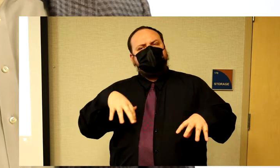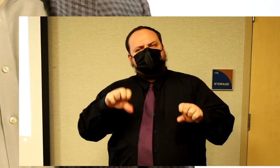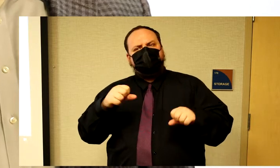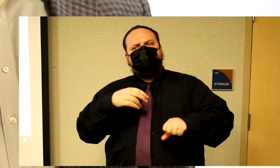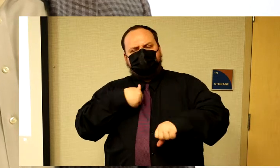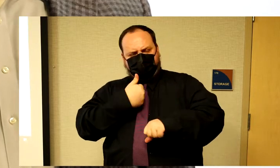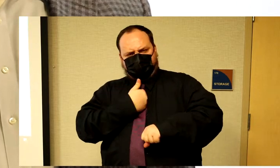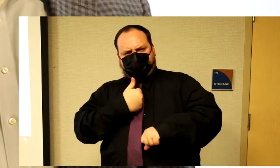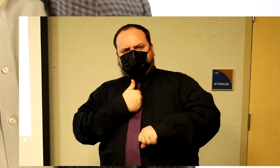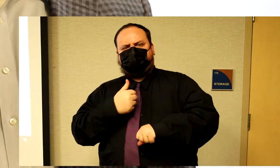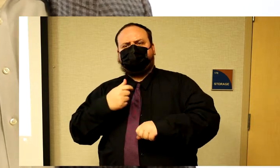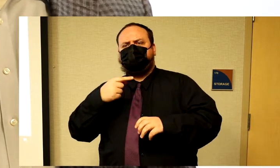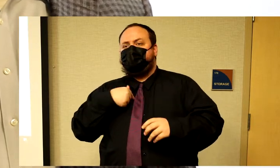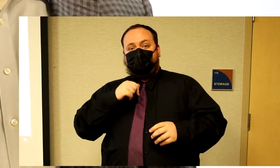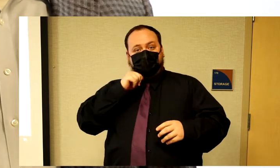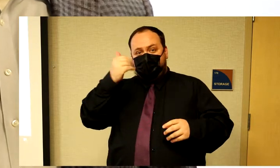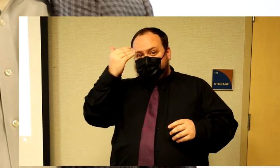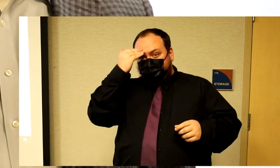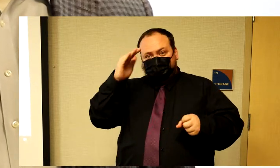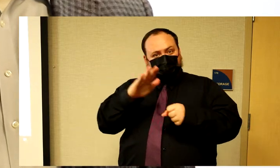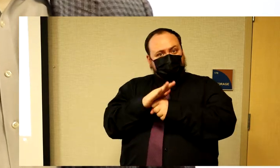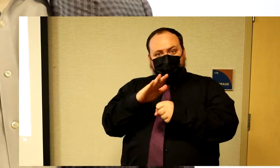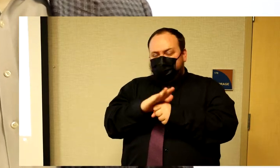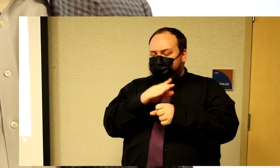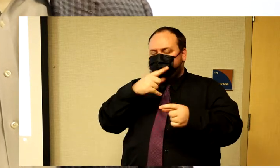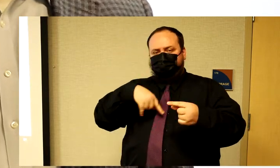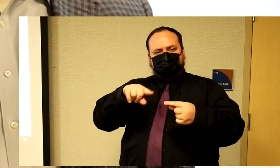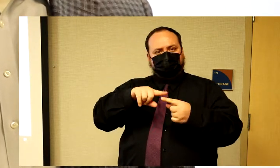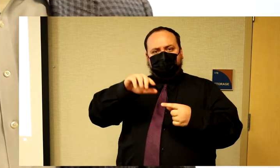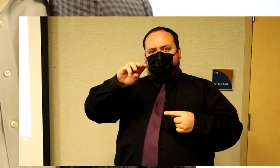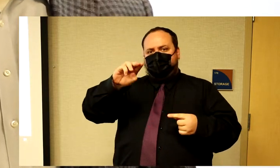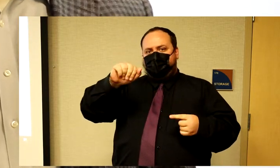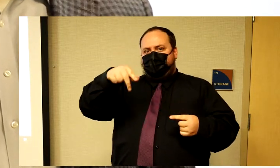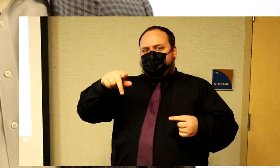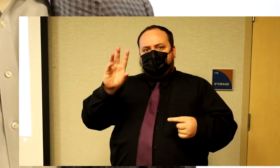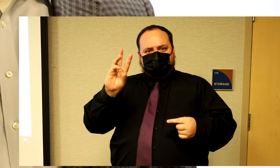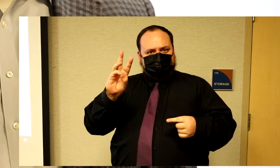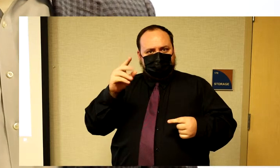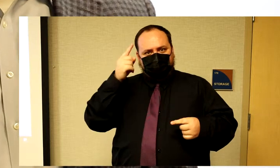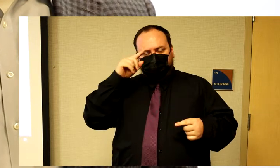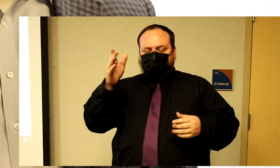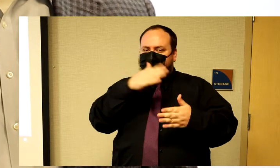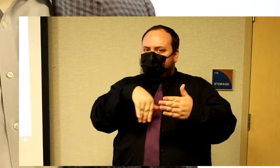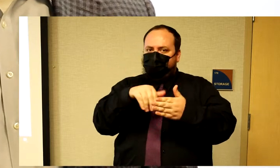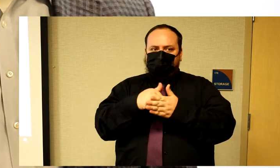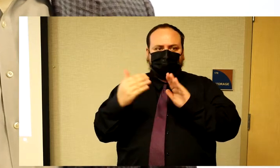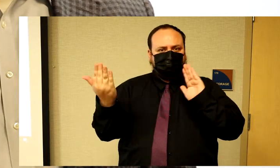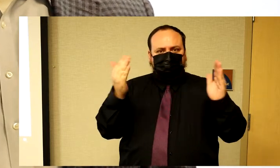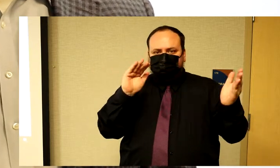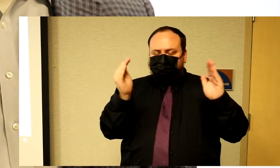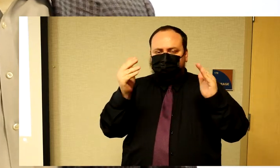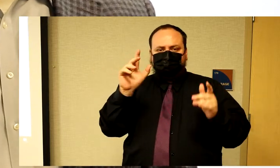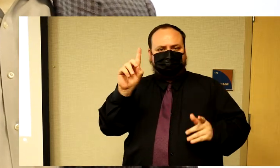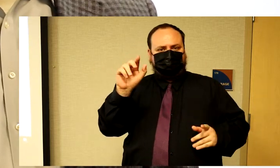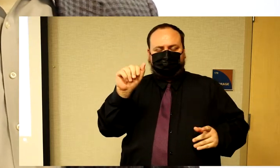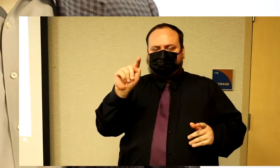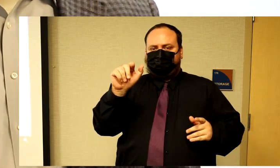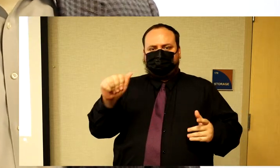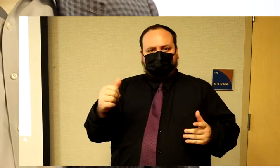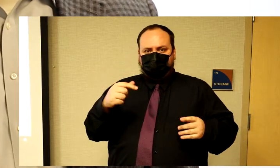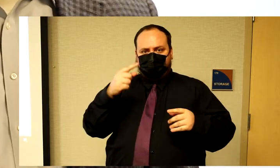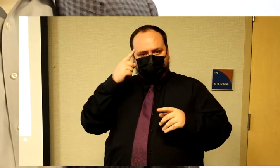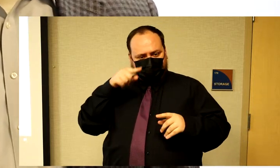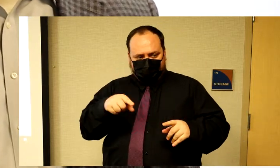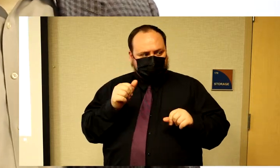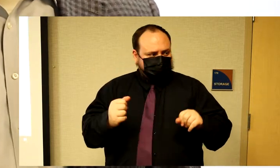I did before, we don't know enough about map 6 in terms of all of the comparative data to be able to